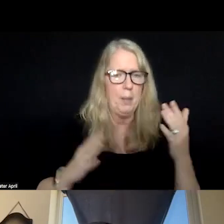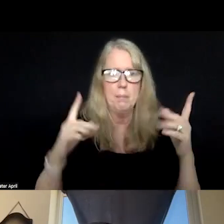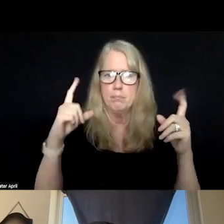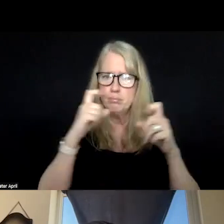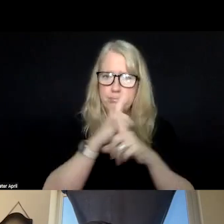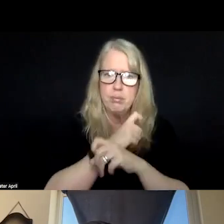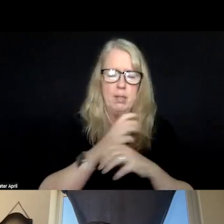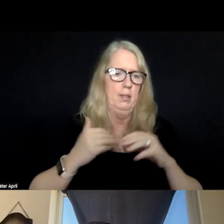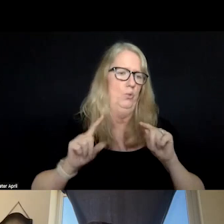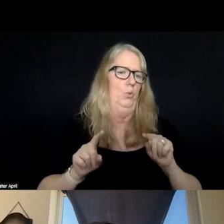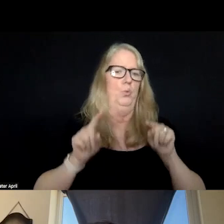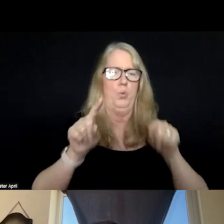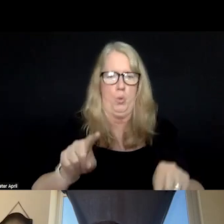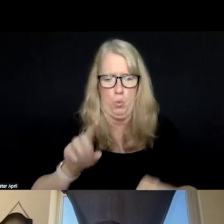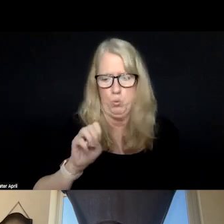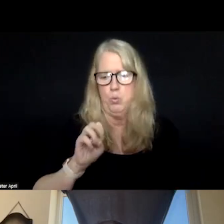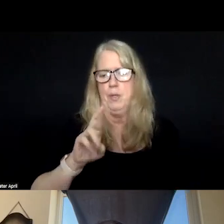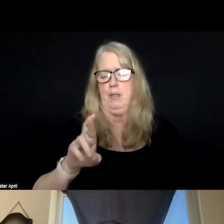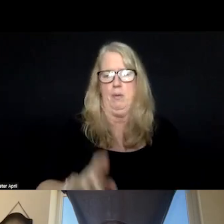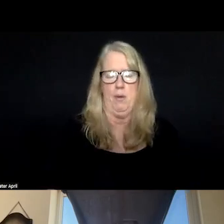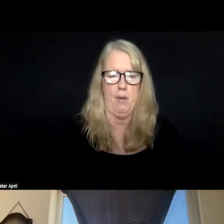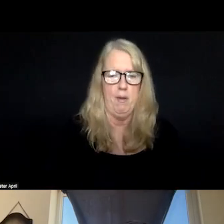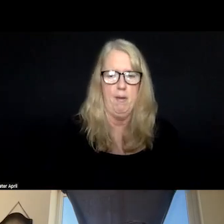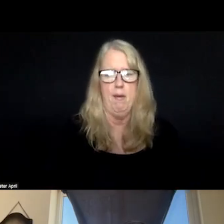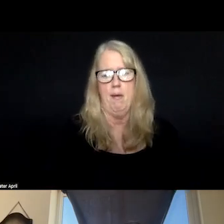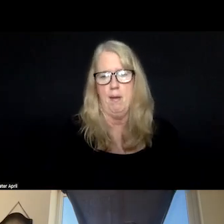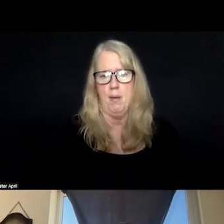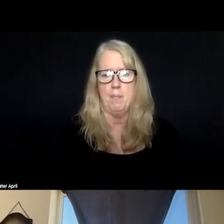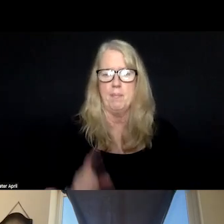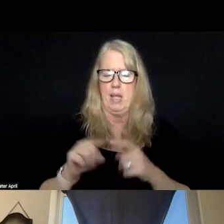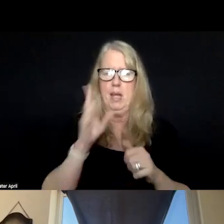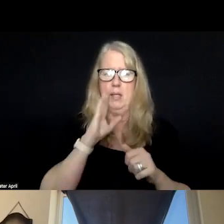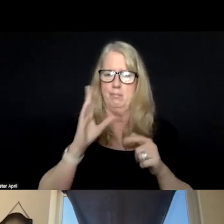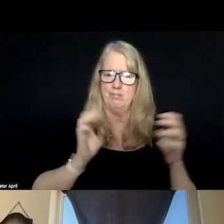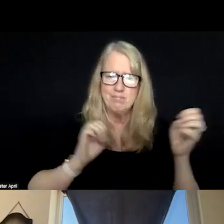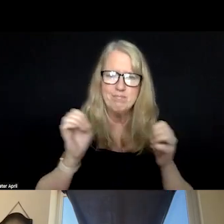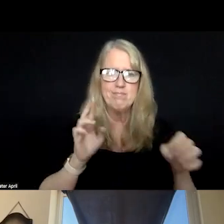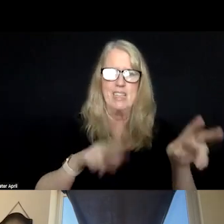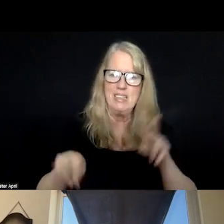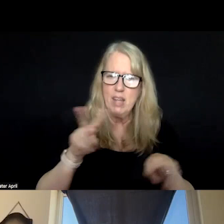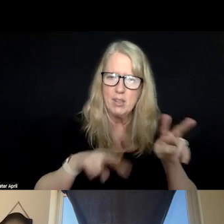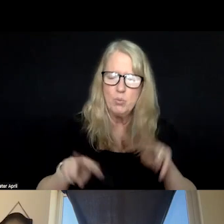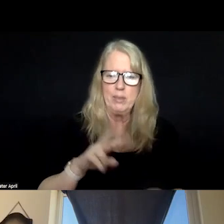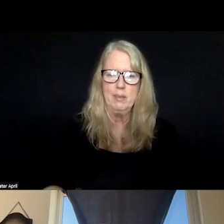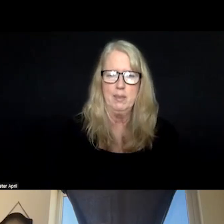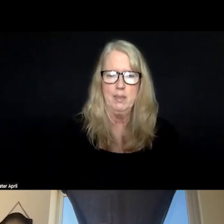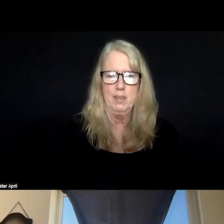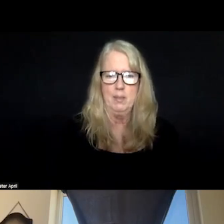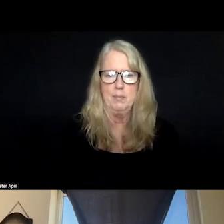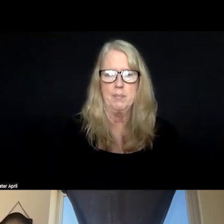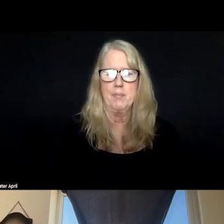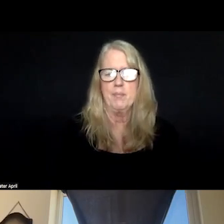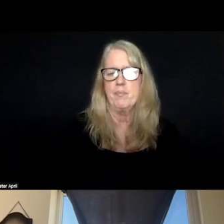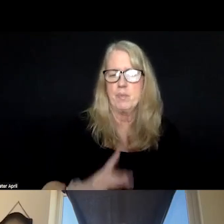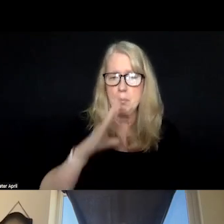go to the ER, having to be, you know, evaluated. But also by bringing that